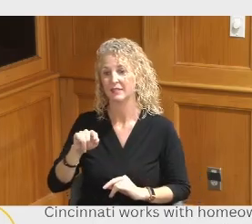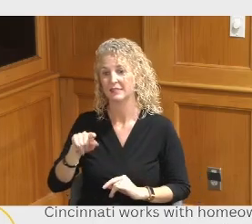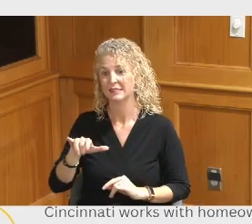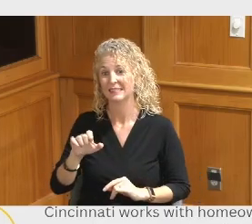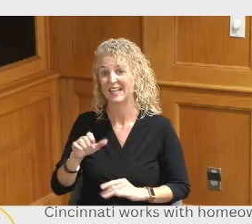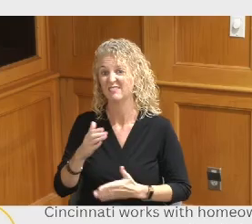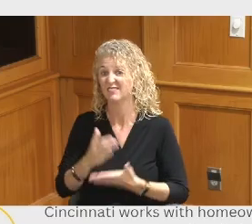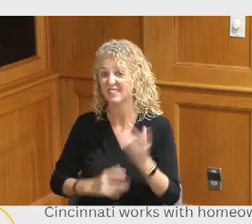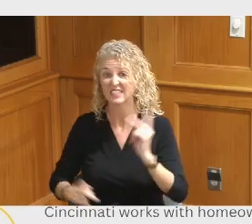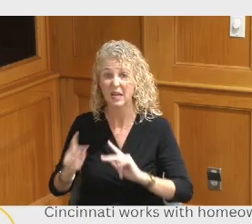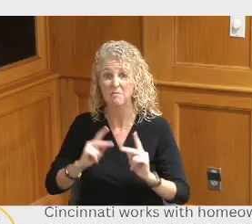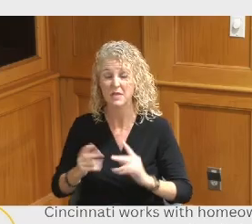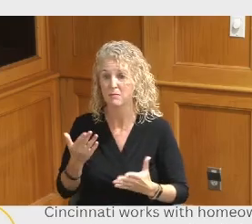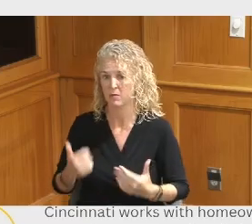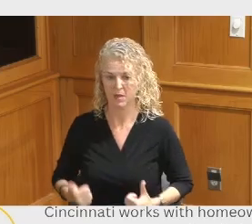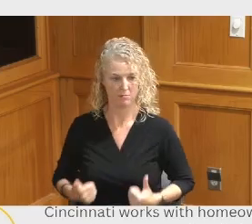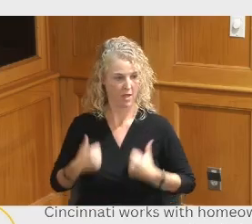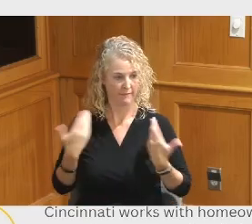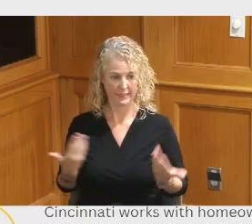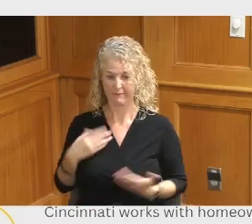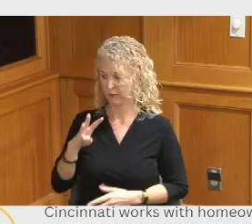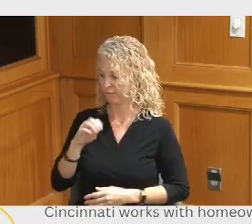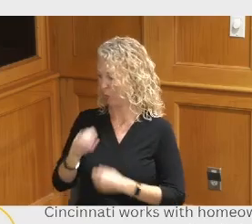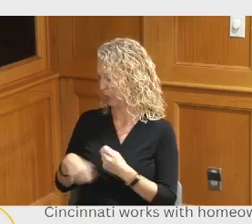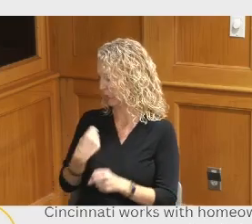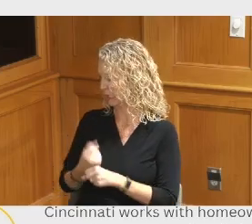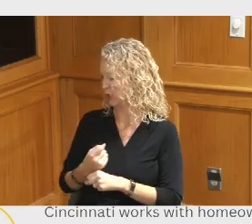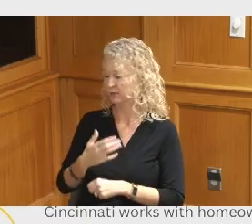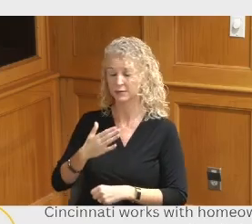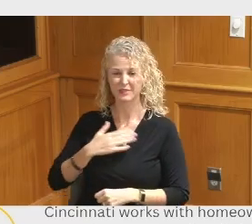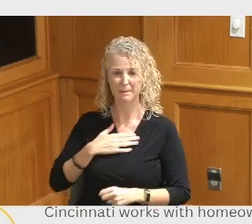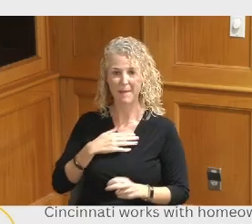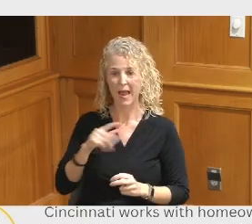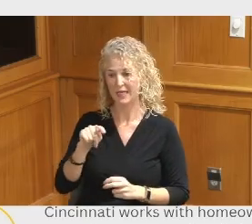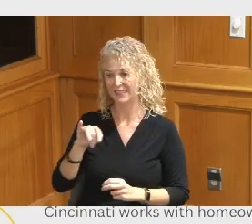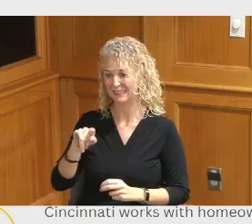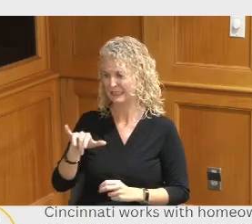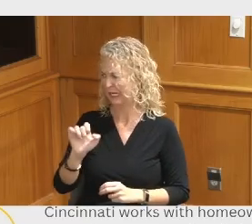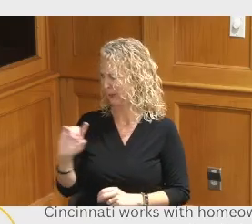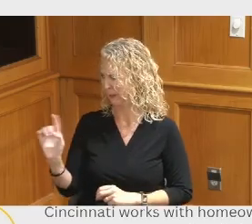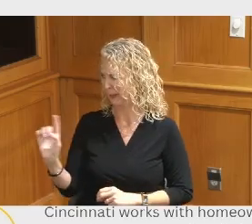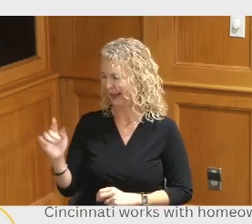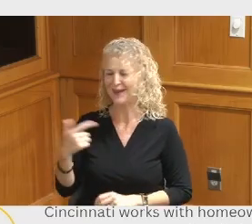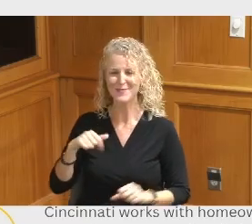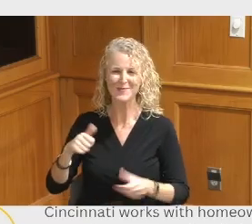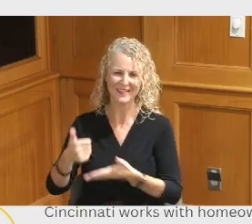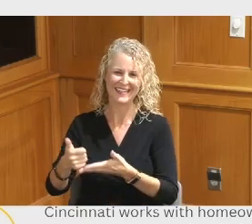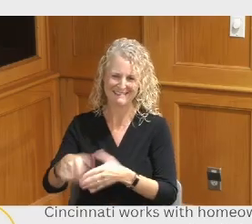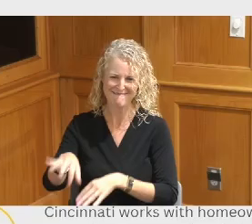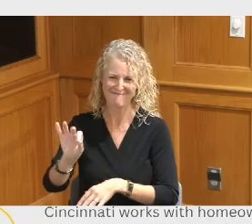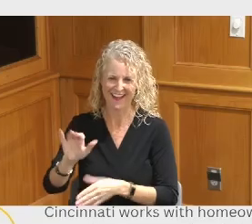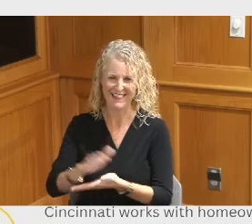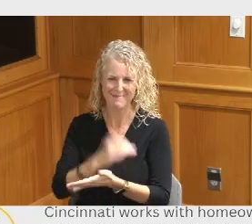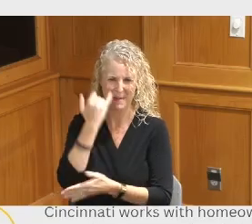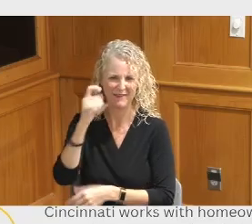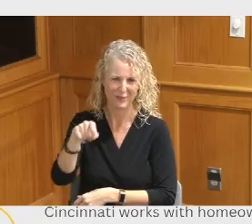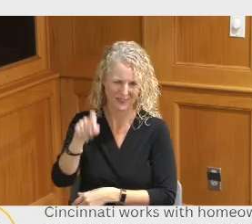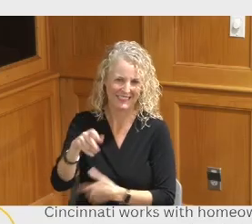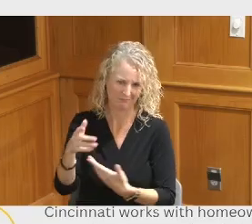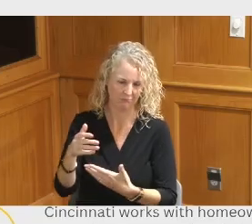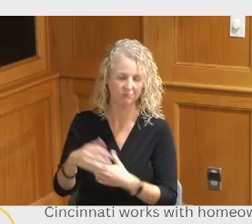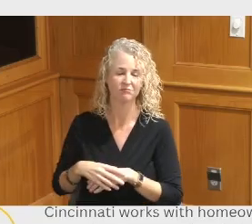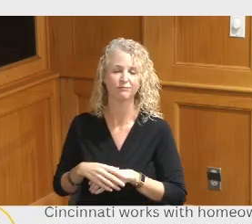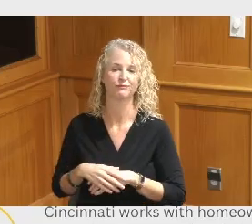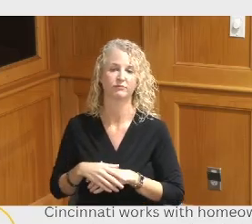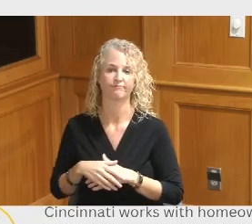even have to, you've lived in your home for 40 years, you might not know where you place the title. So WIN can help with locating those documents, stepping the homeowner through